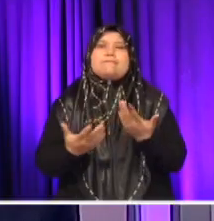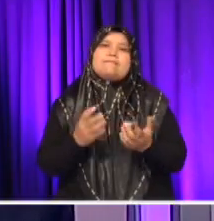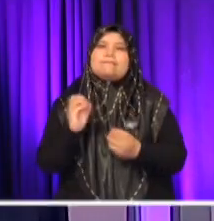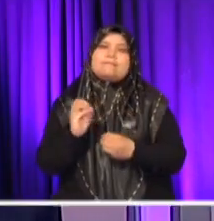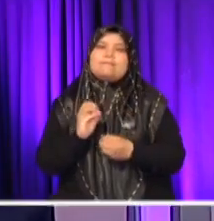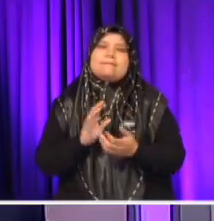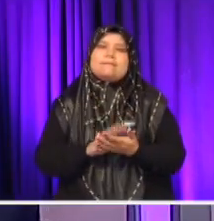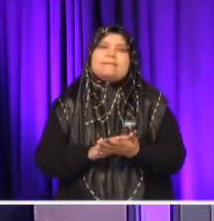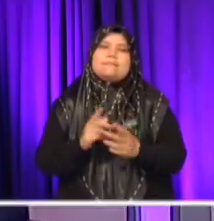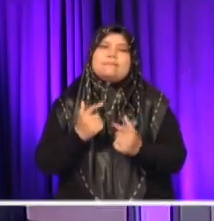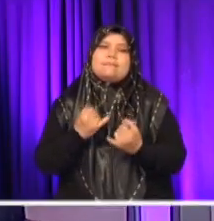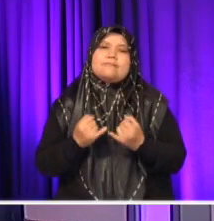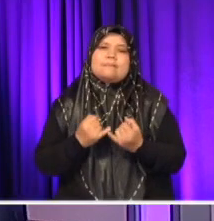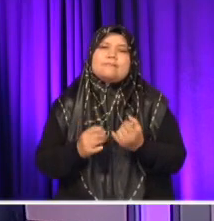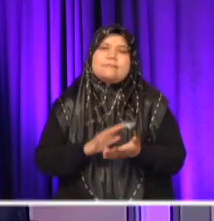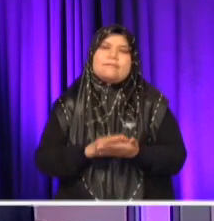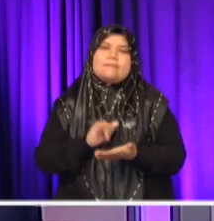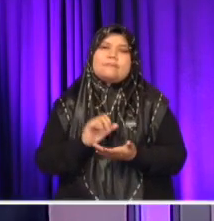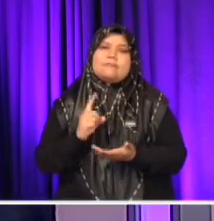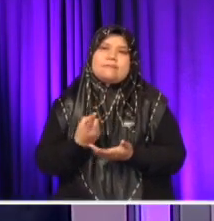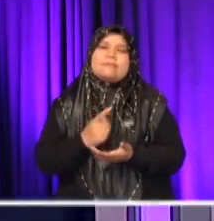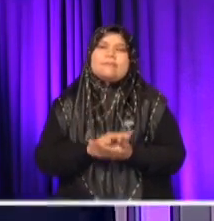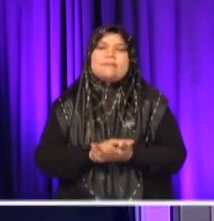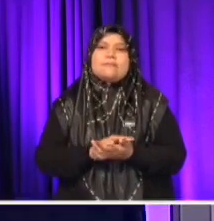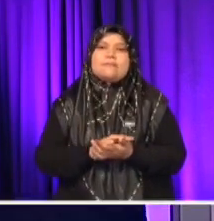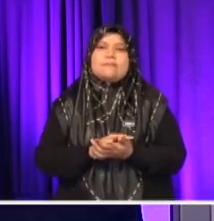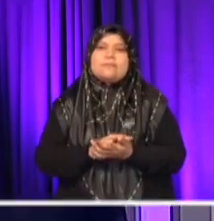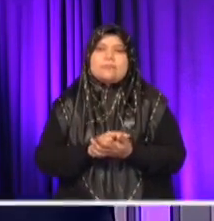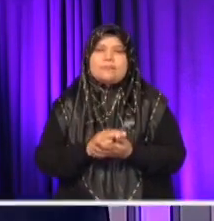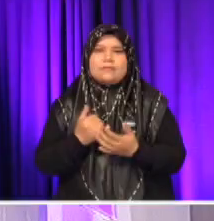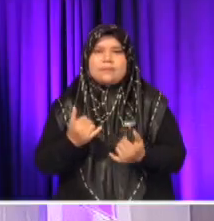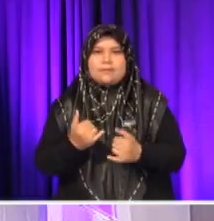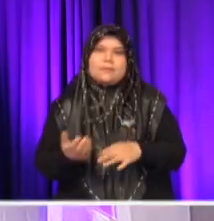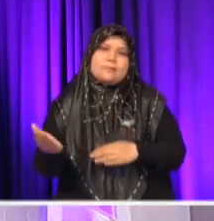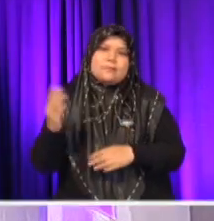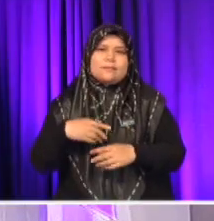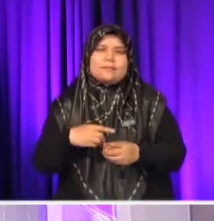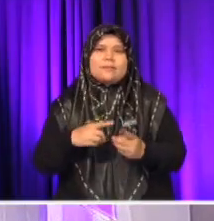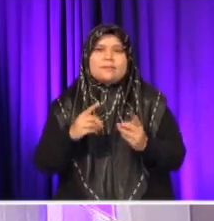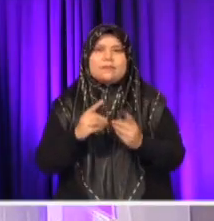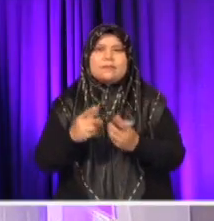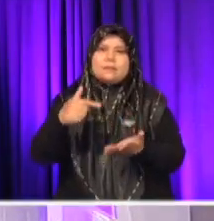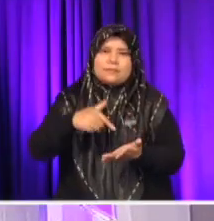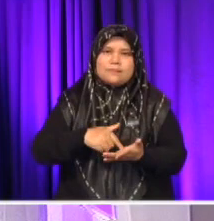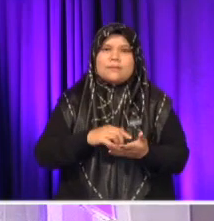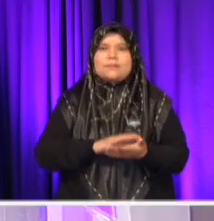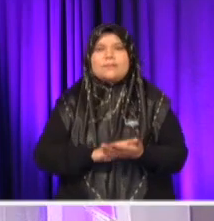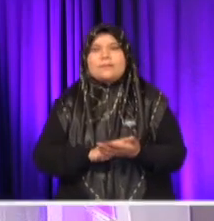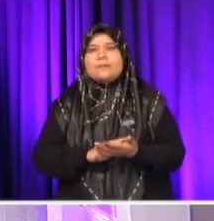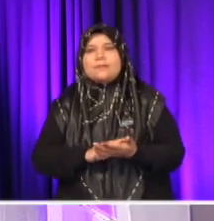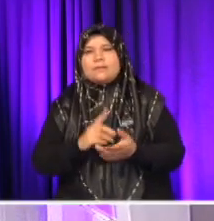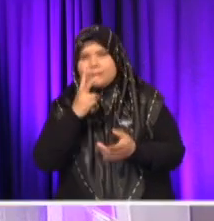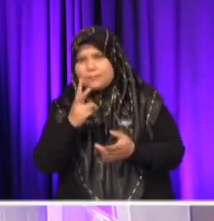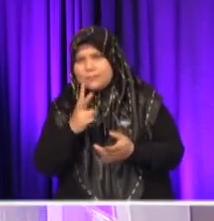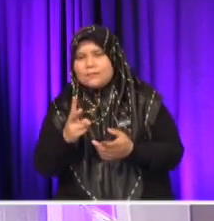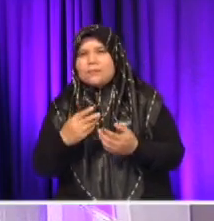is the final part for reading and use of English. All right. So All right. we will be coming back for 3 more parts for this assessment. But